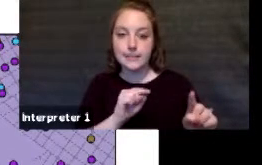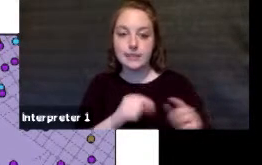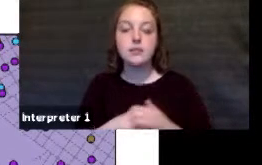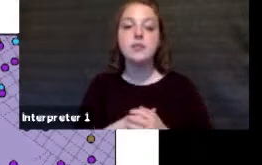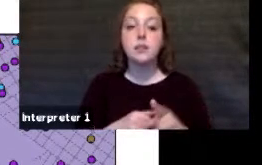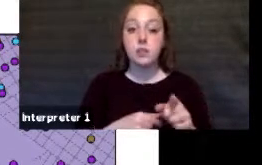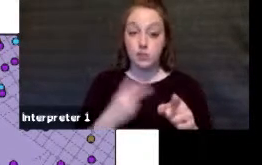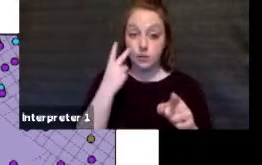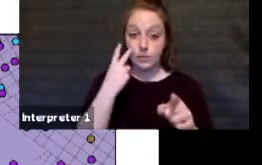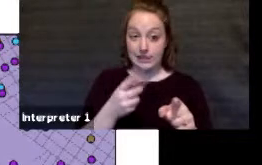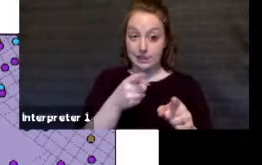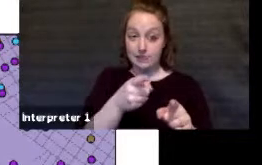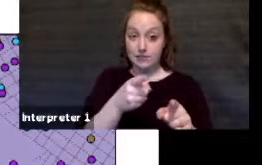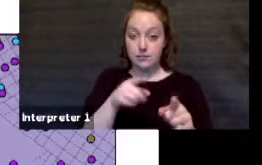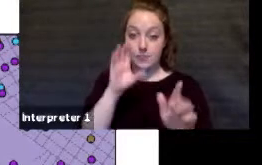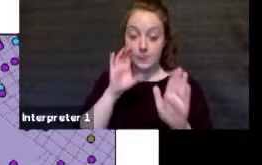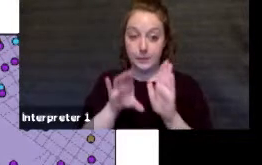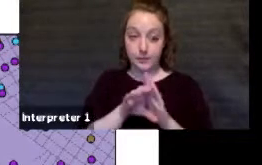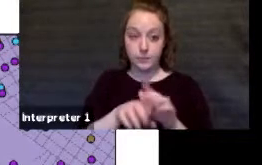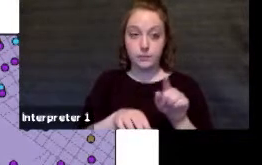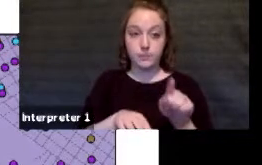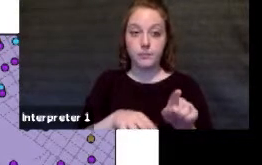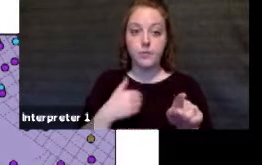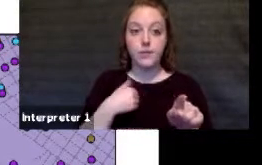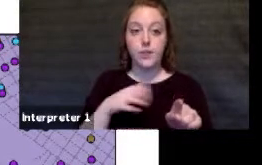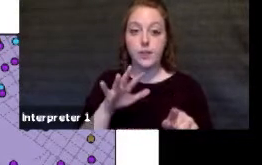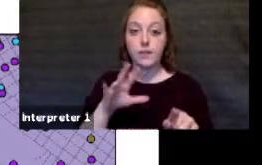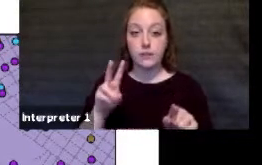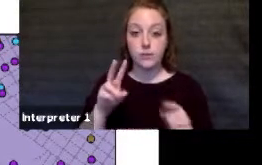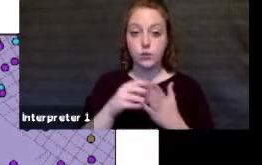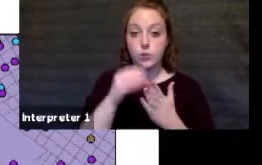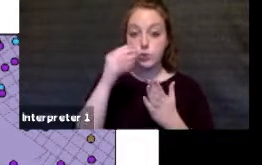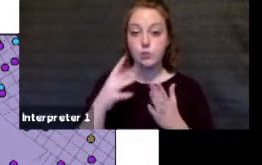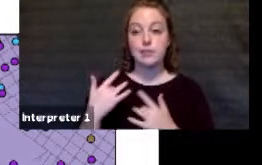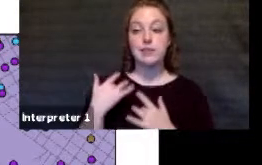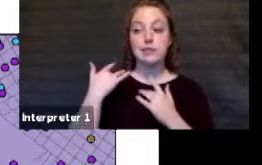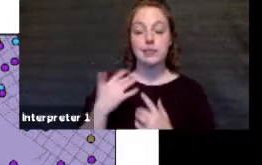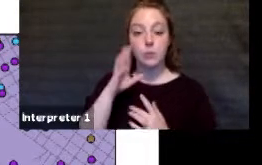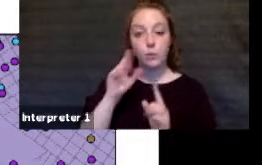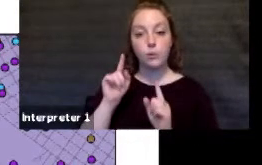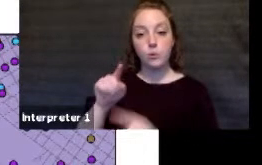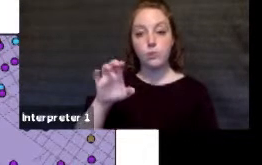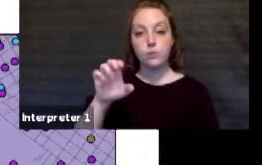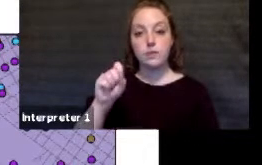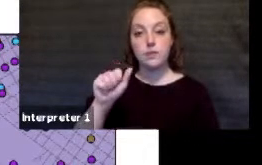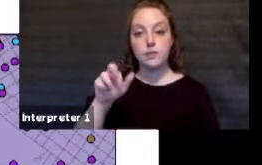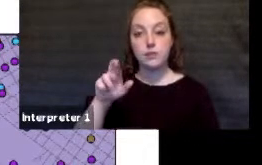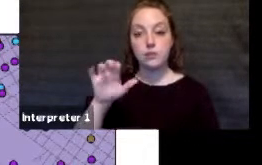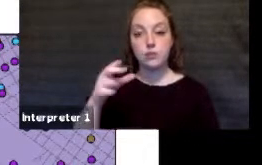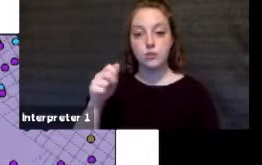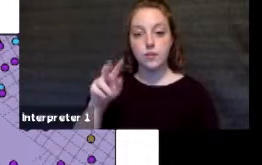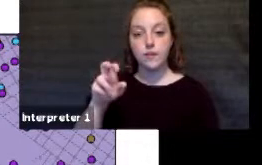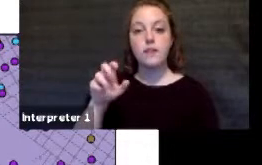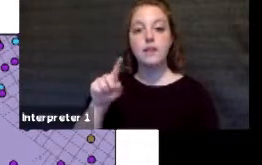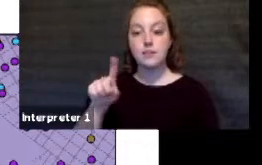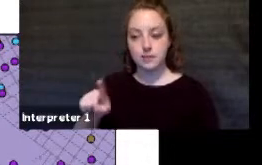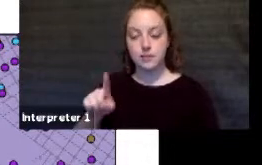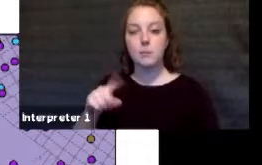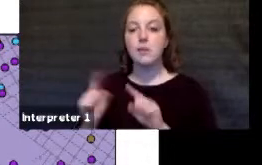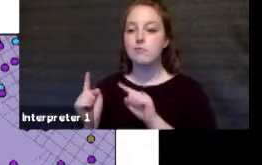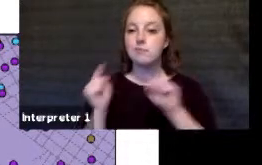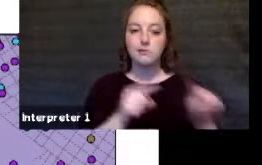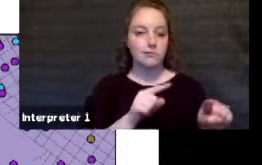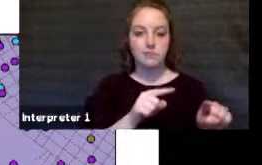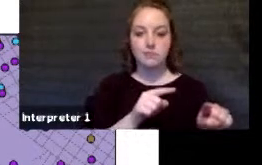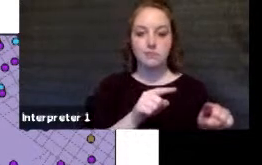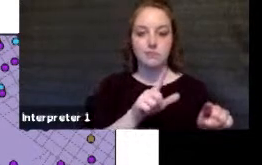see that breakdown here with 52 students would normally be zoned to Cesar Chavez, but our attending Atlas, 37 to Carver,